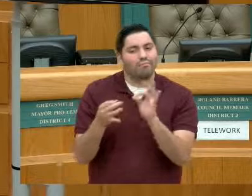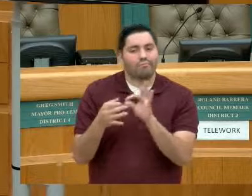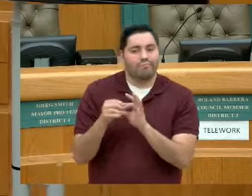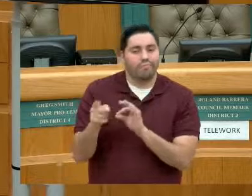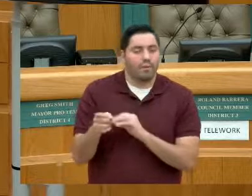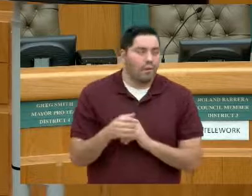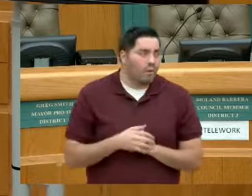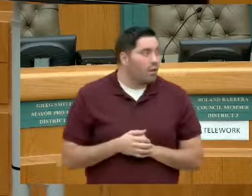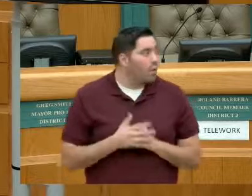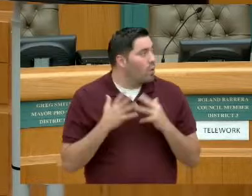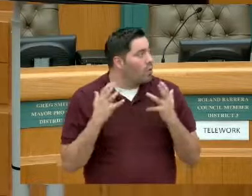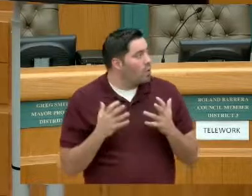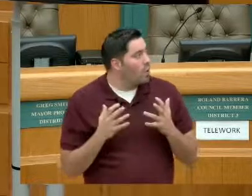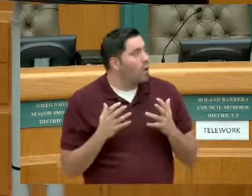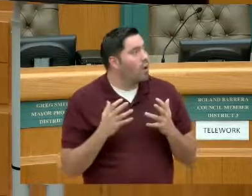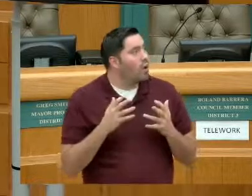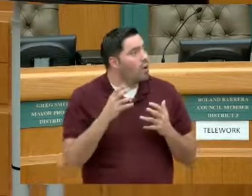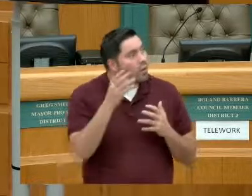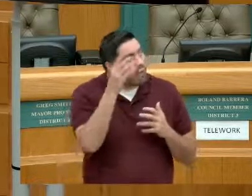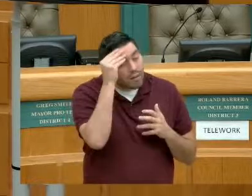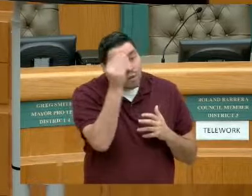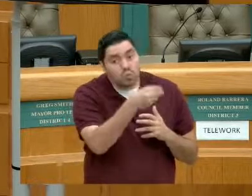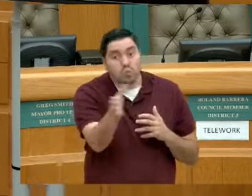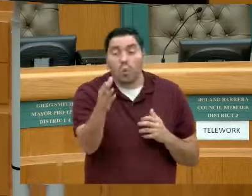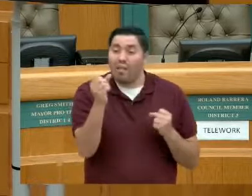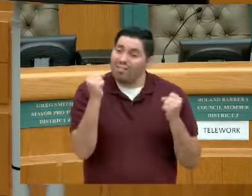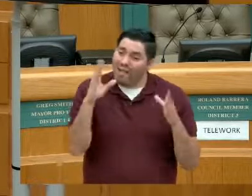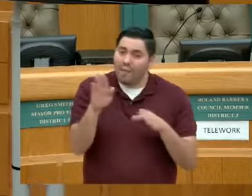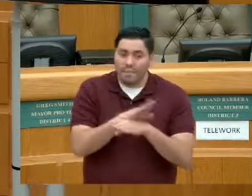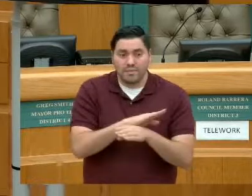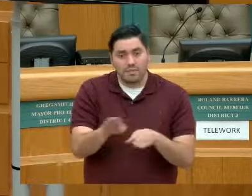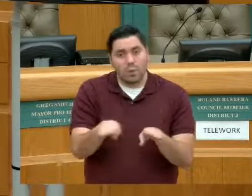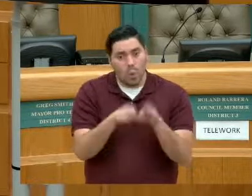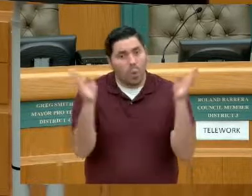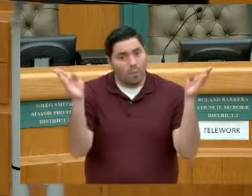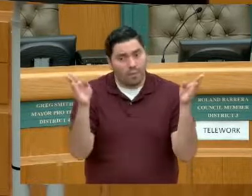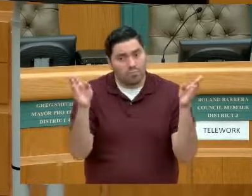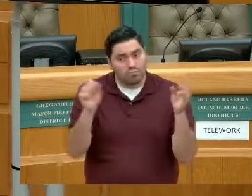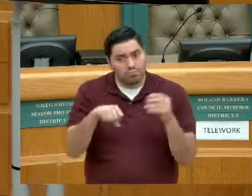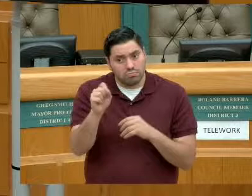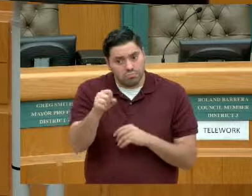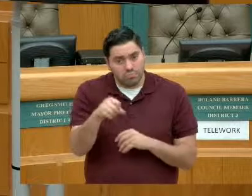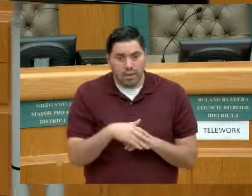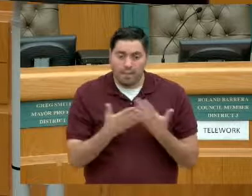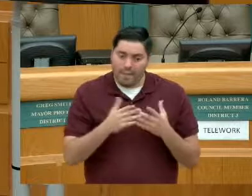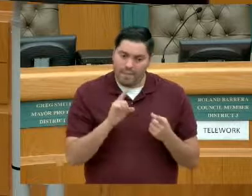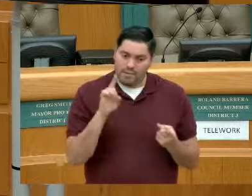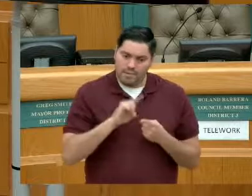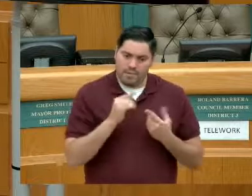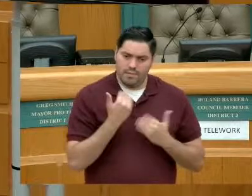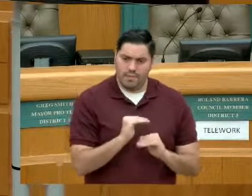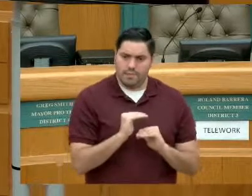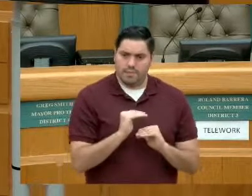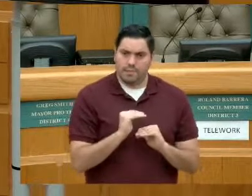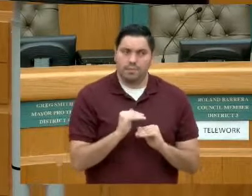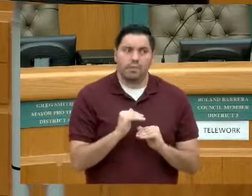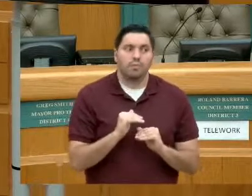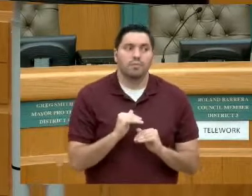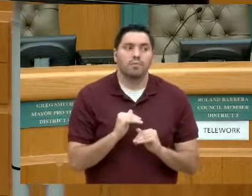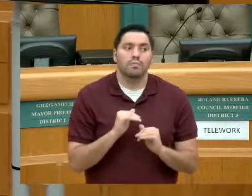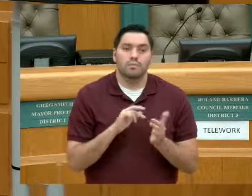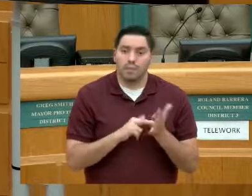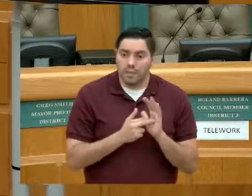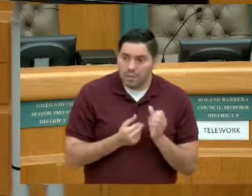open. And what we're trying to do is to let people know that a lot of businesses are open, even though they're